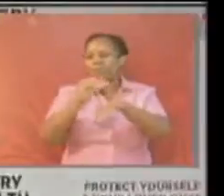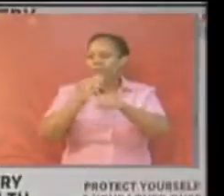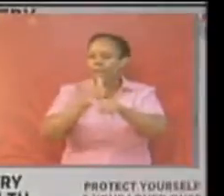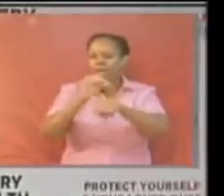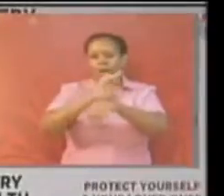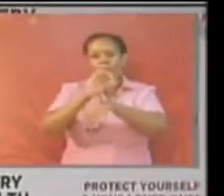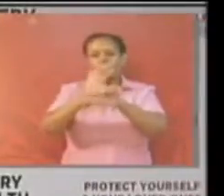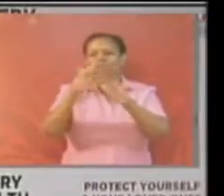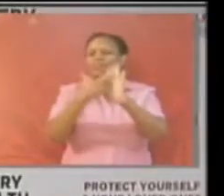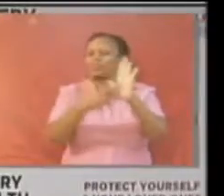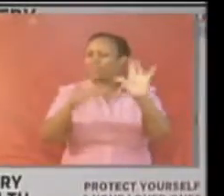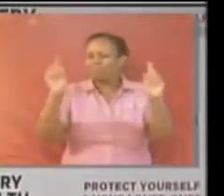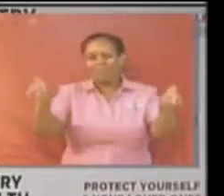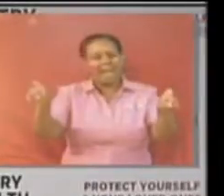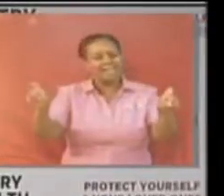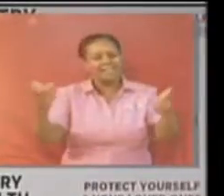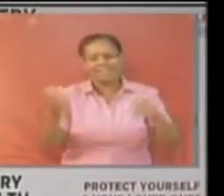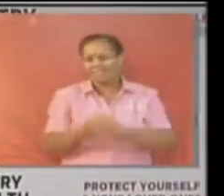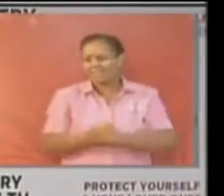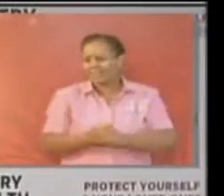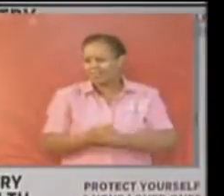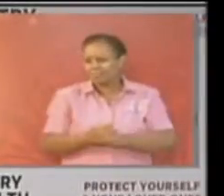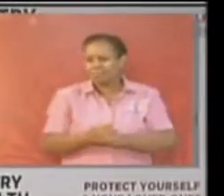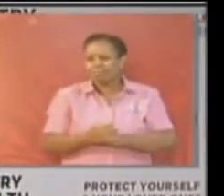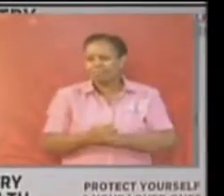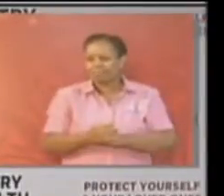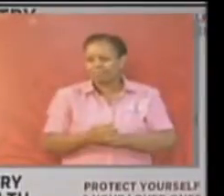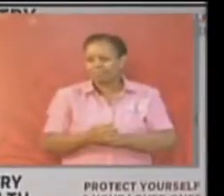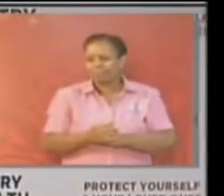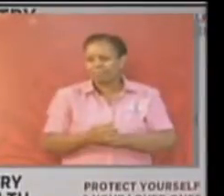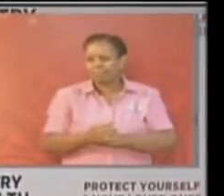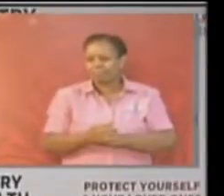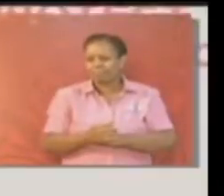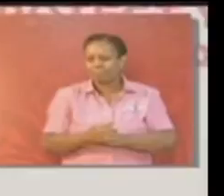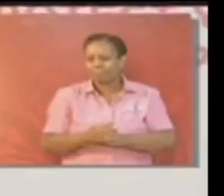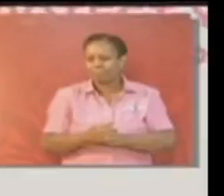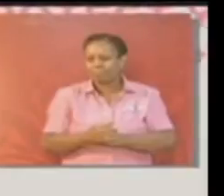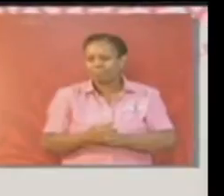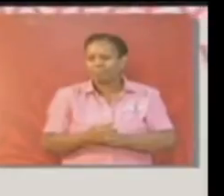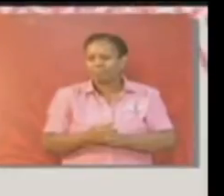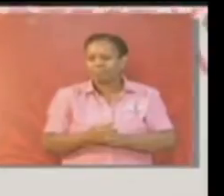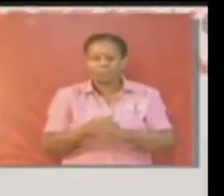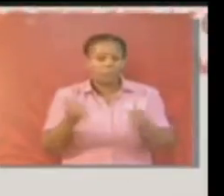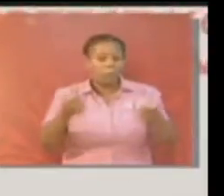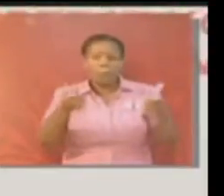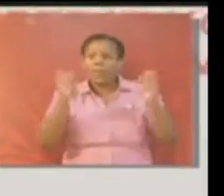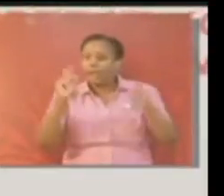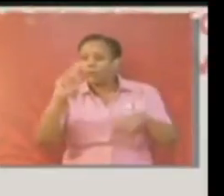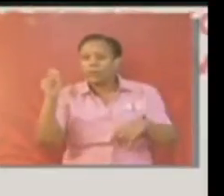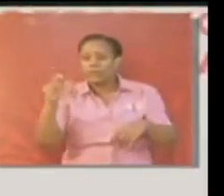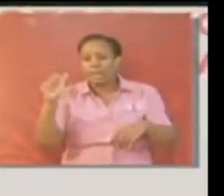much. Thank you, Minister. We'll take a quick question from AZP News.